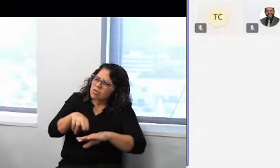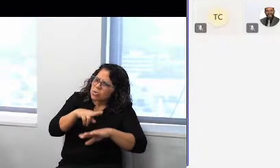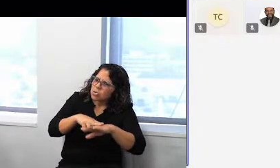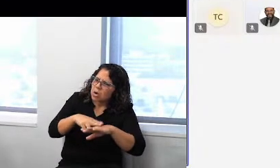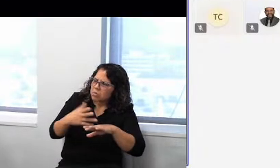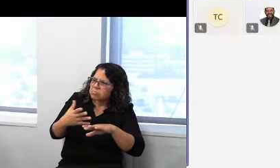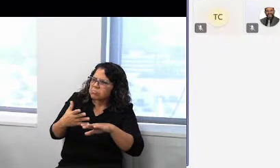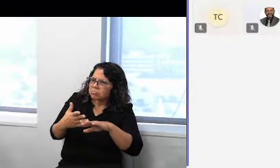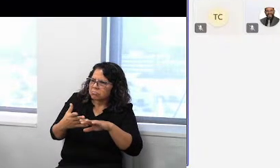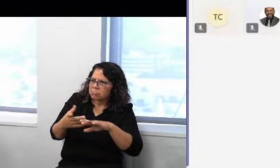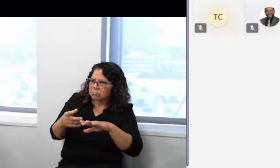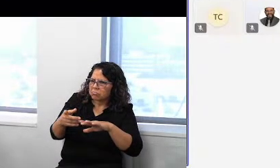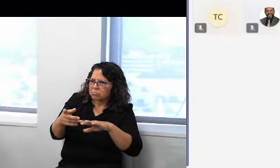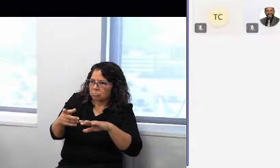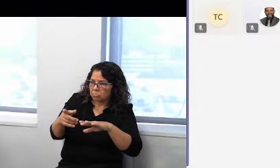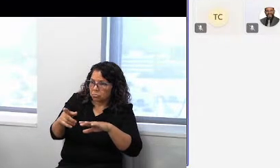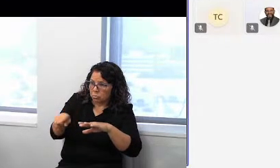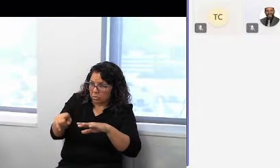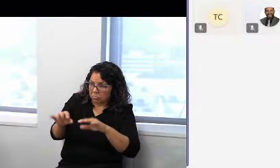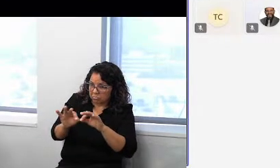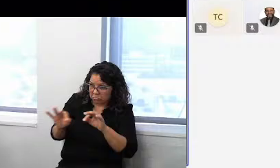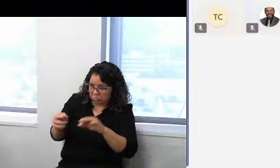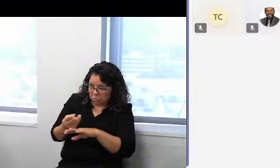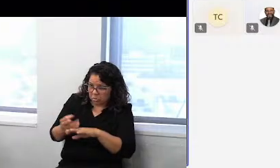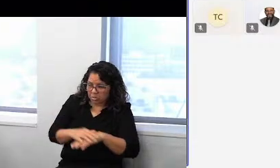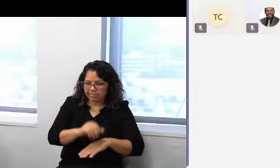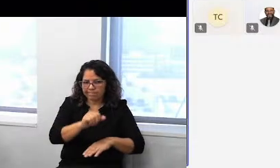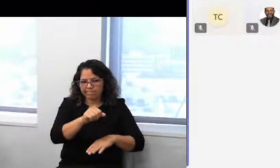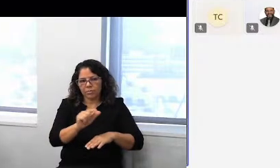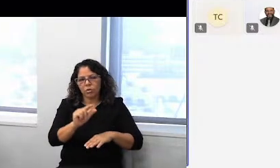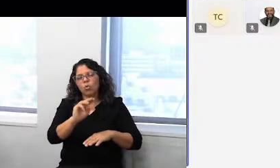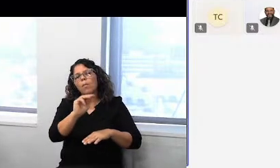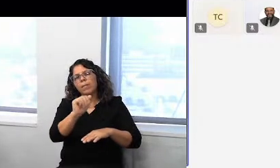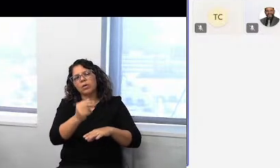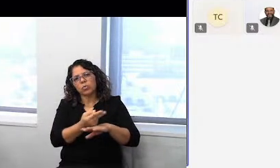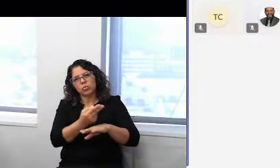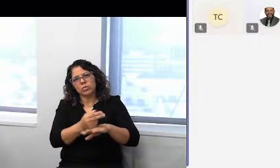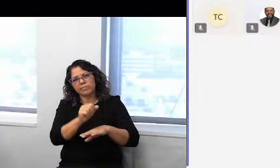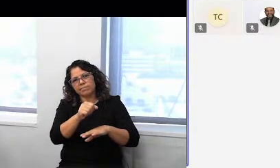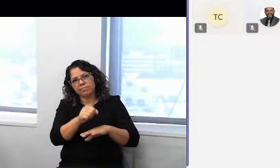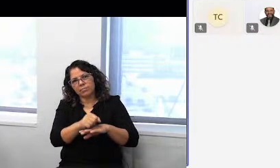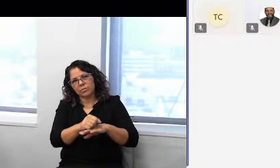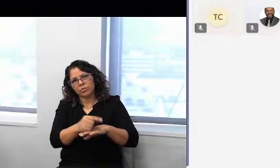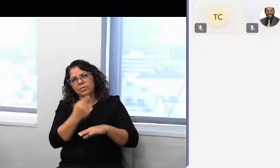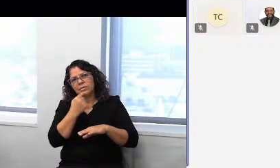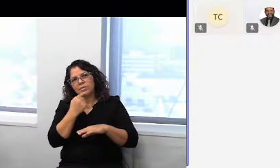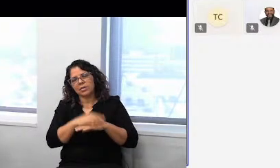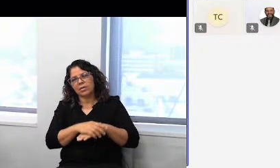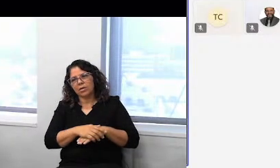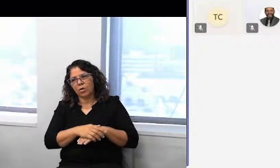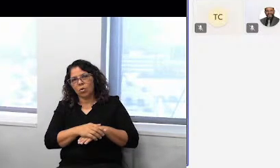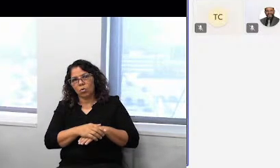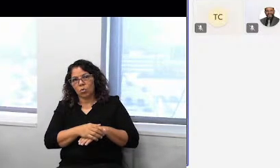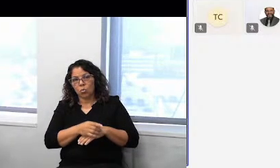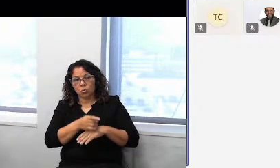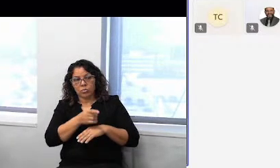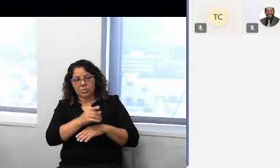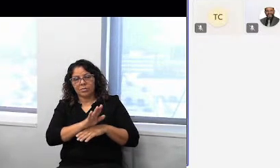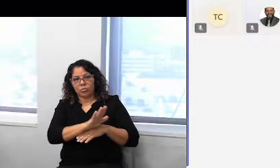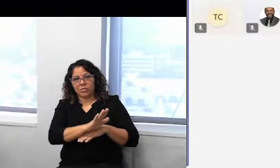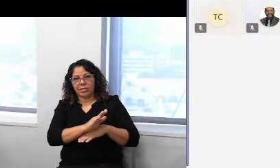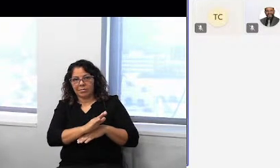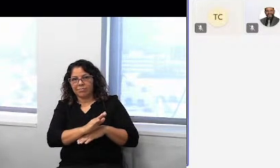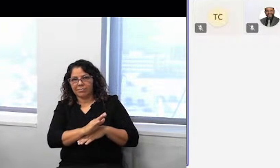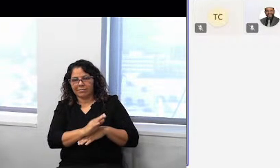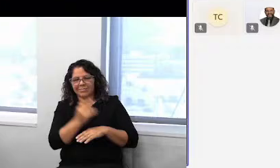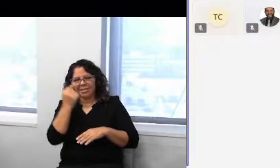Luma uses. Yes, Luma uses. Right, when say you, I struggle with it because I don't use it often, but yes. What's your understanding